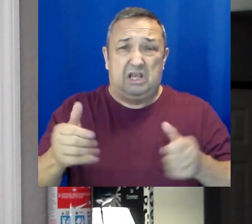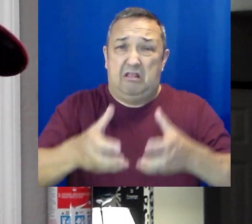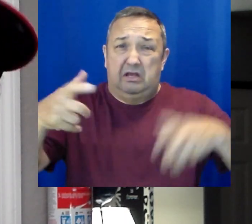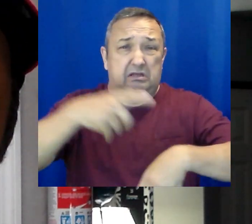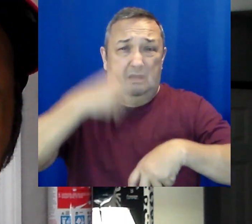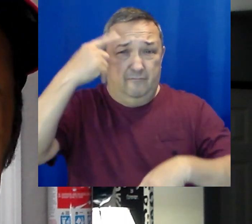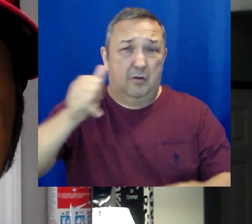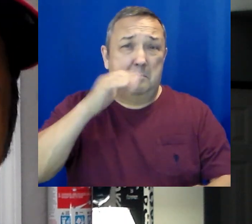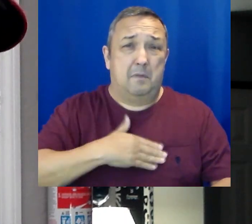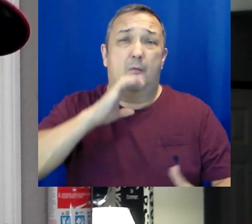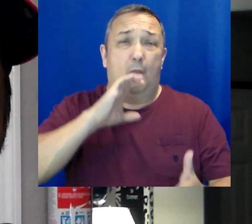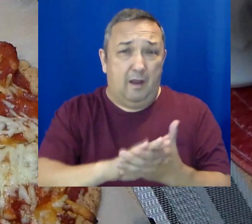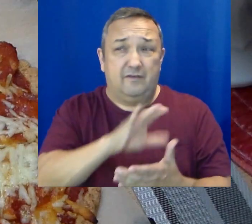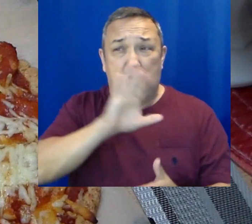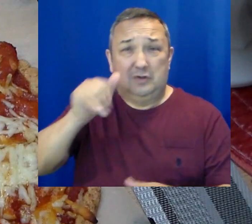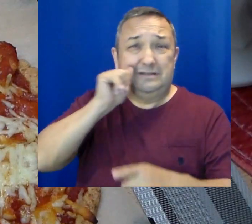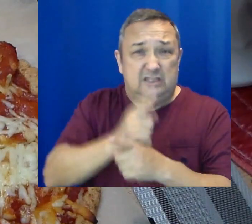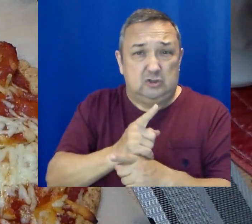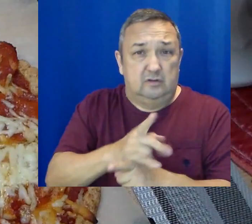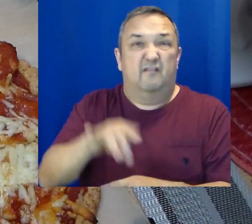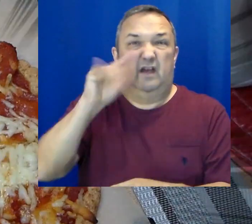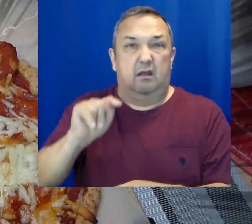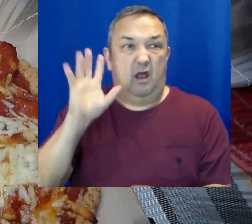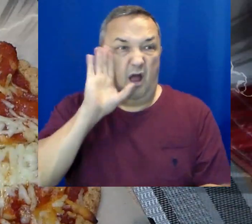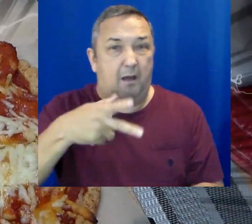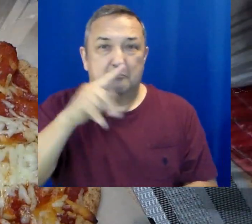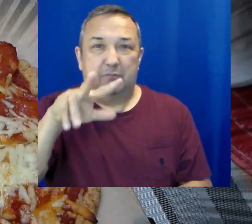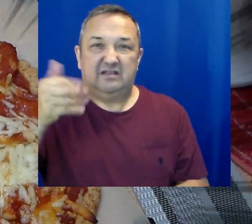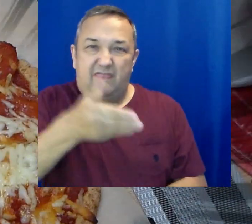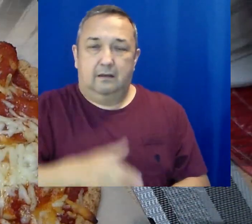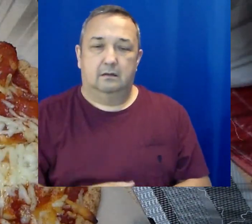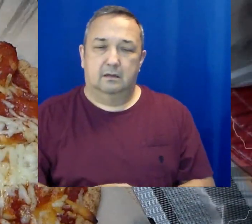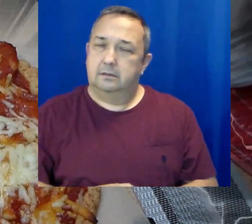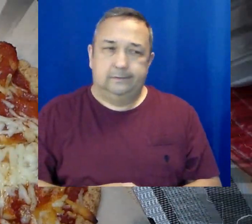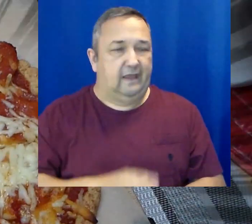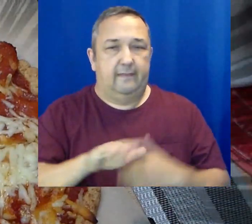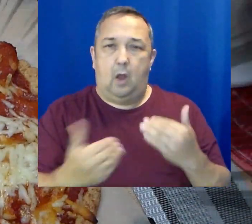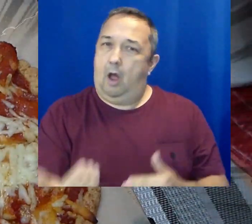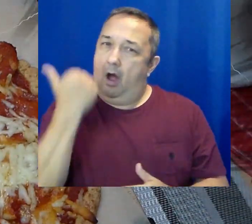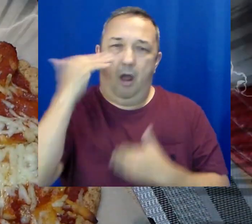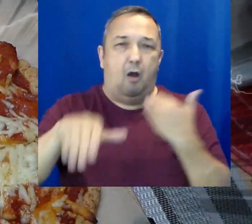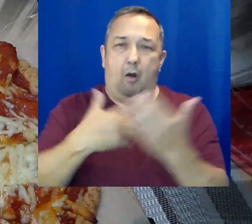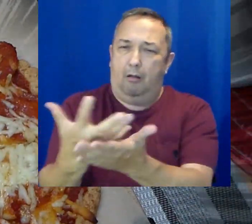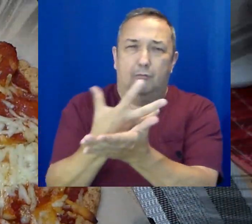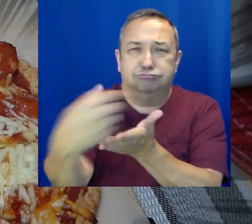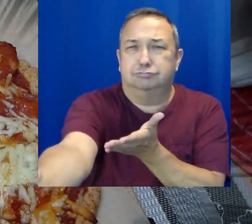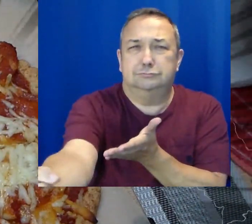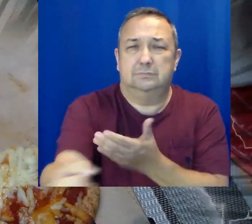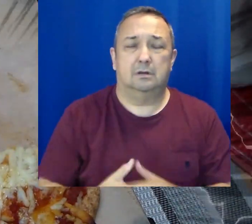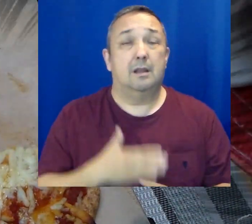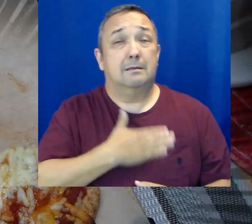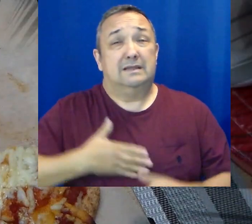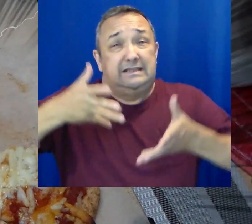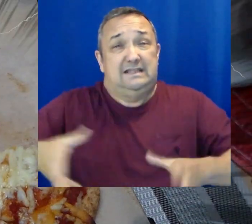It sure didn't take long for Mrs. Tito Kenny and her sister to find out there was fresh pizza on the table, and not a slice went to